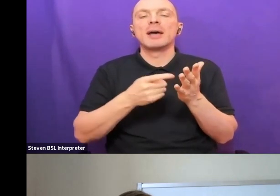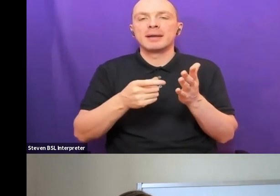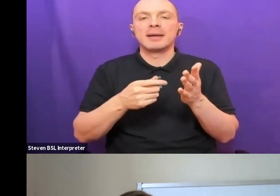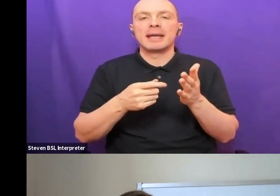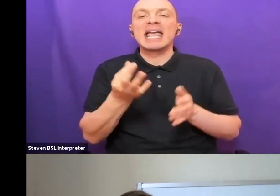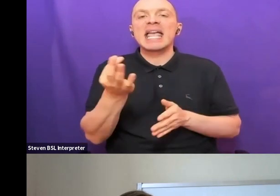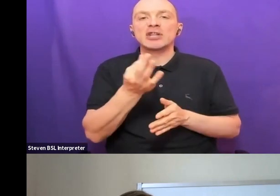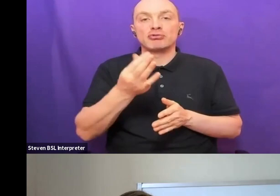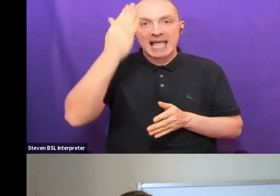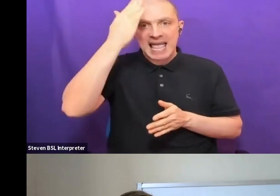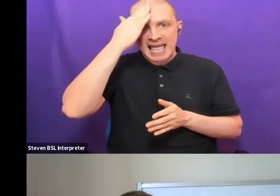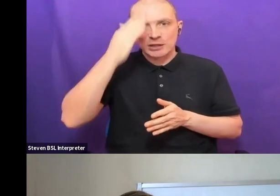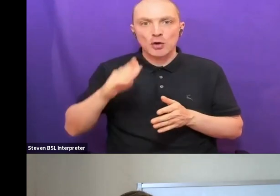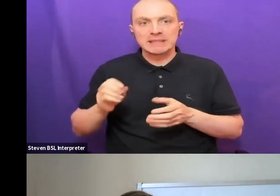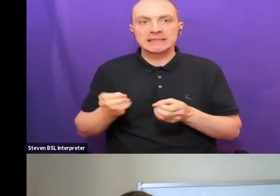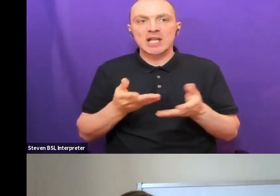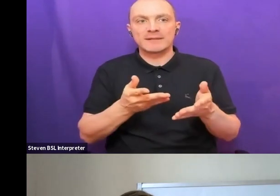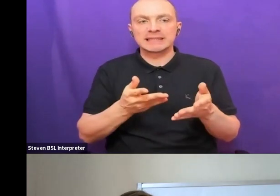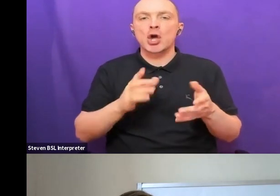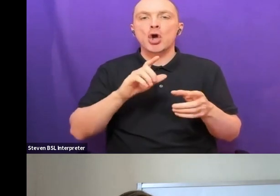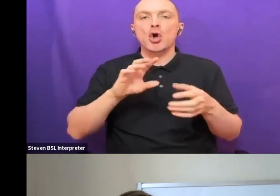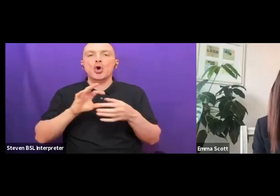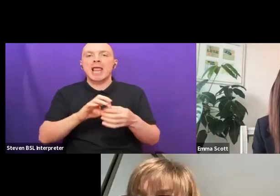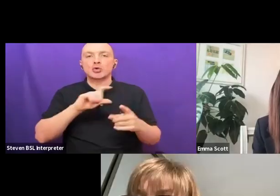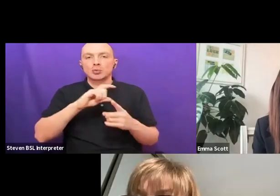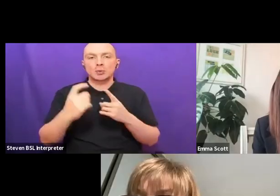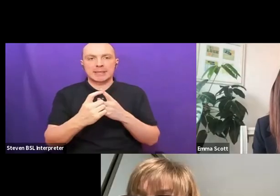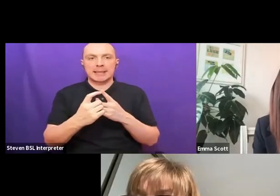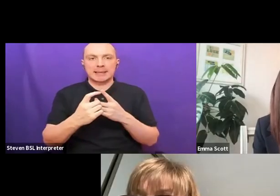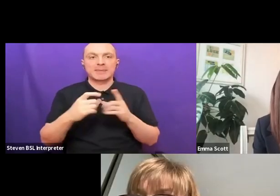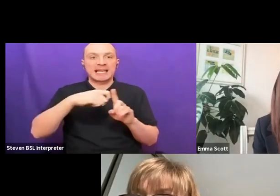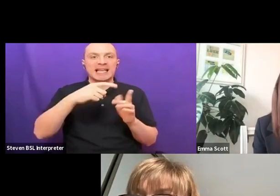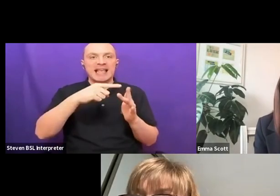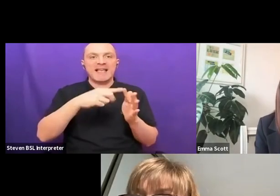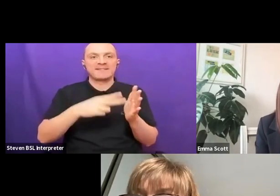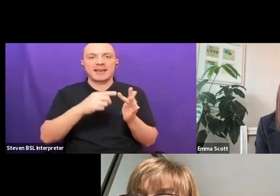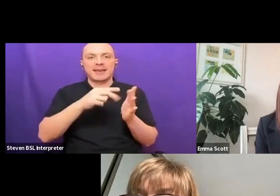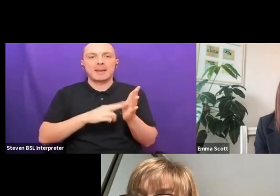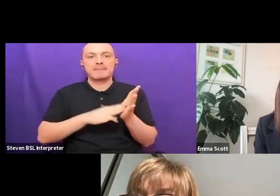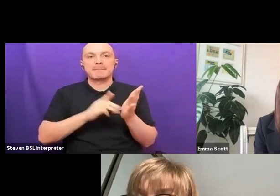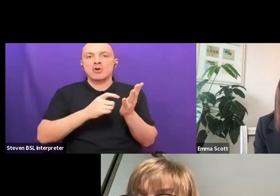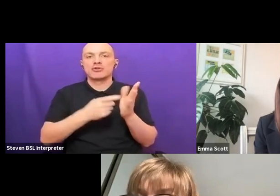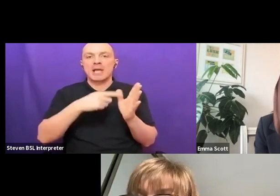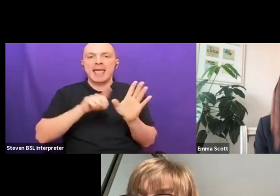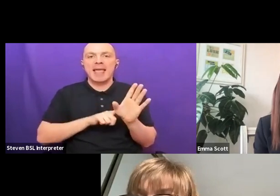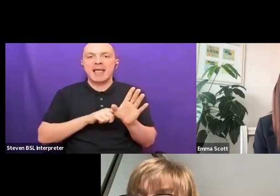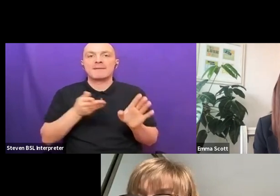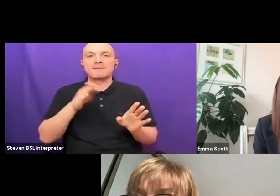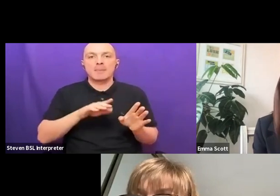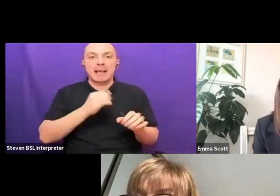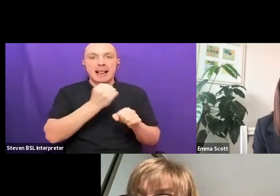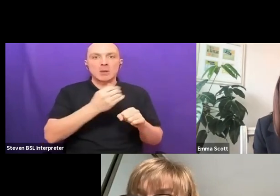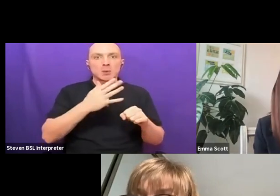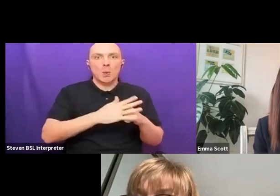Ayrshire Council. We have Kevin Murray, Professor of Planning at Dundee and Glasgow Universities. David Hunter,